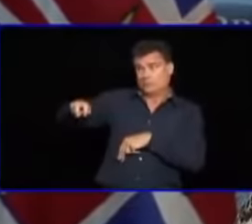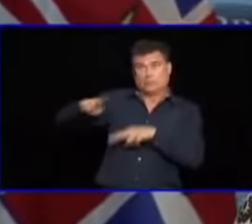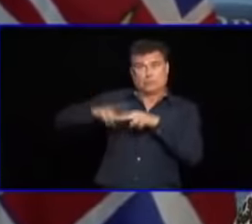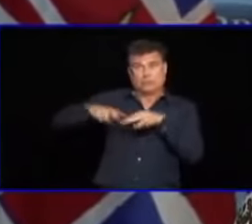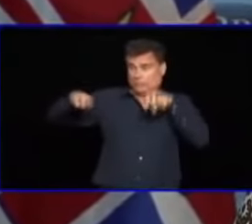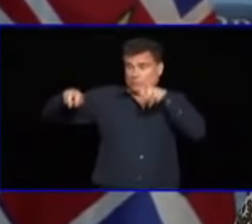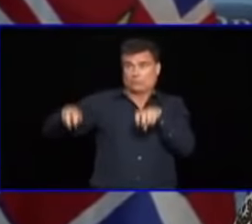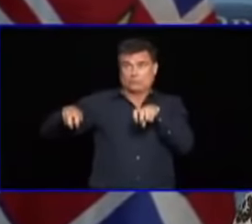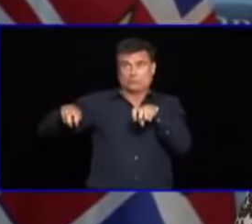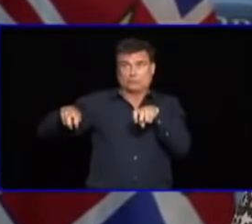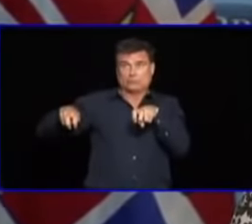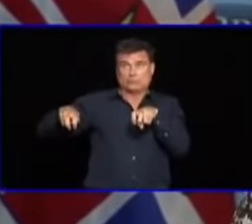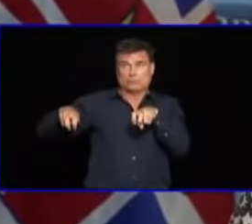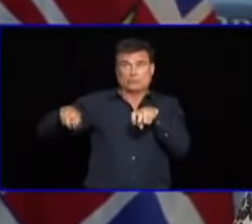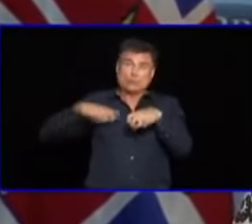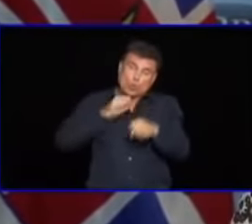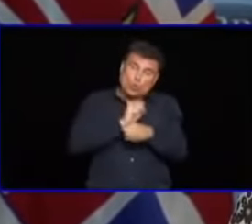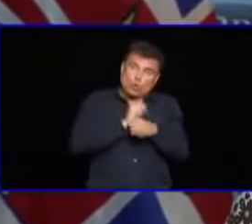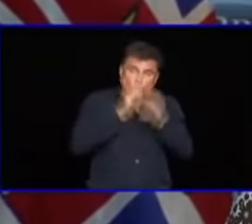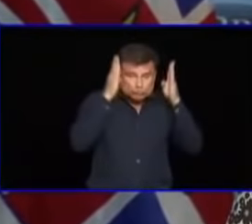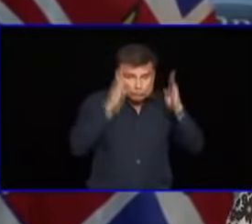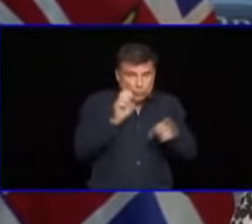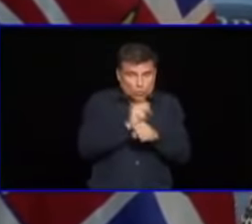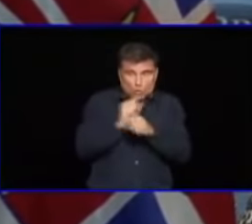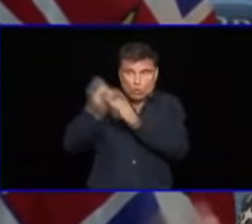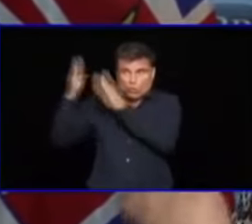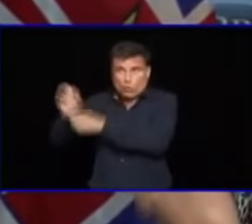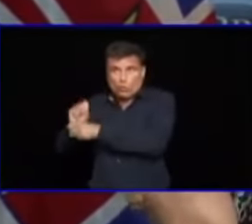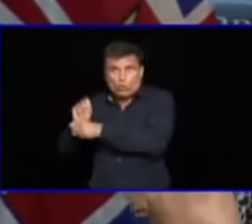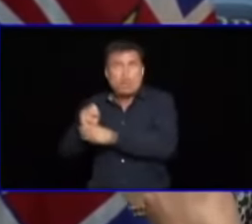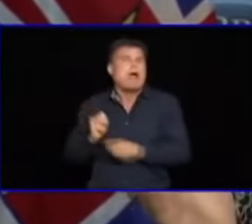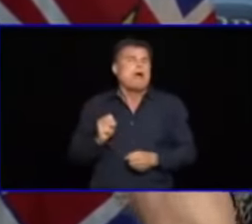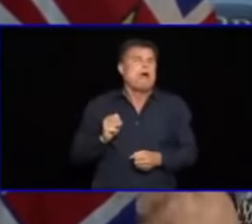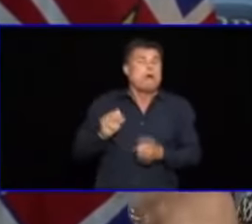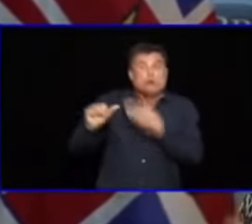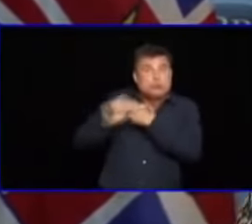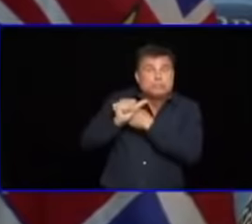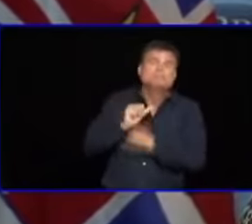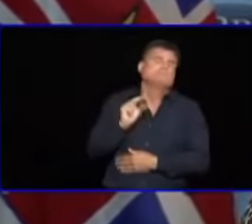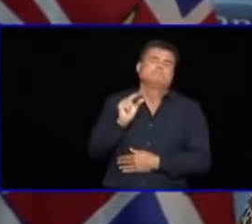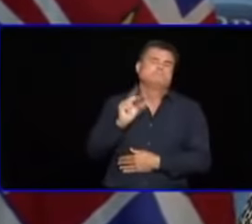other. If close-to-close contact is